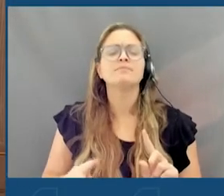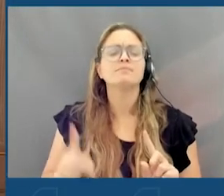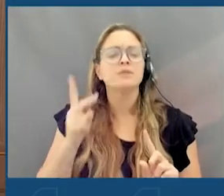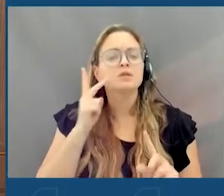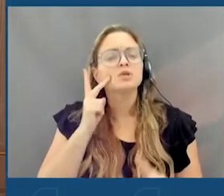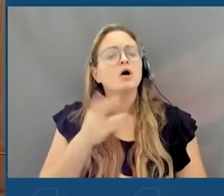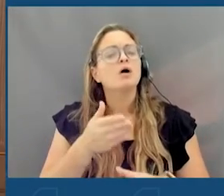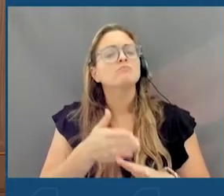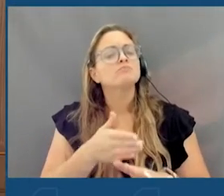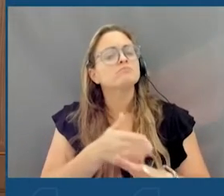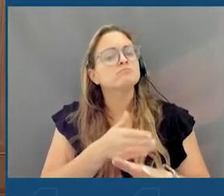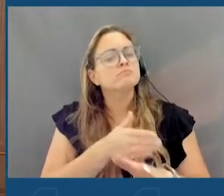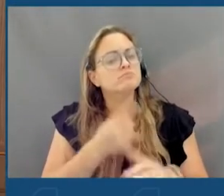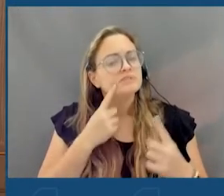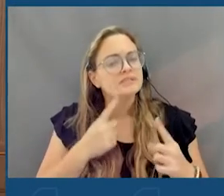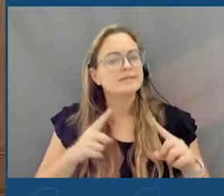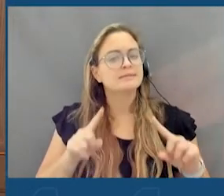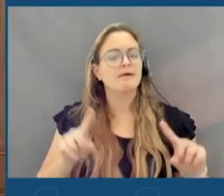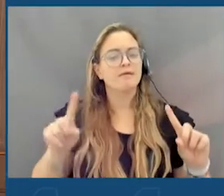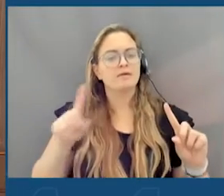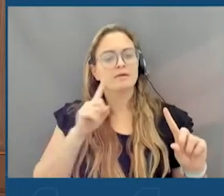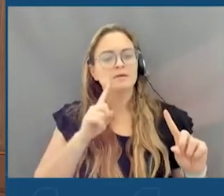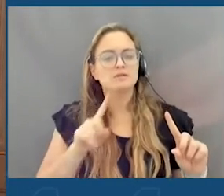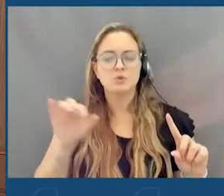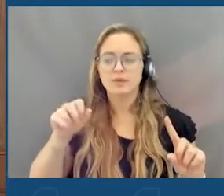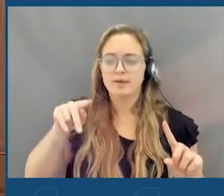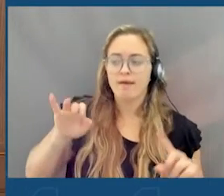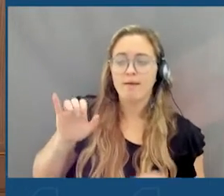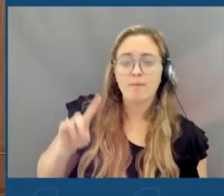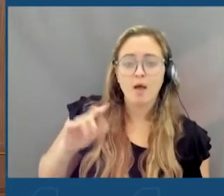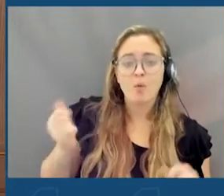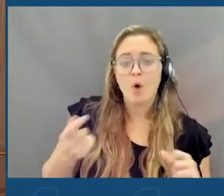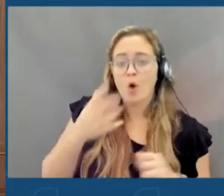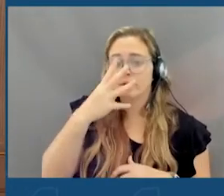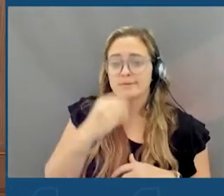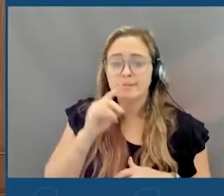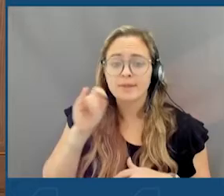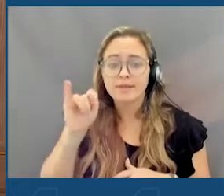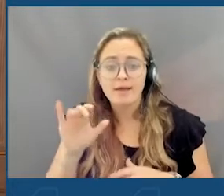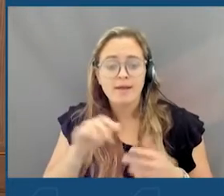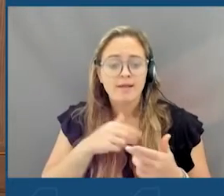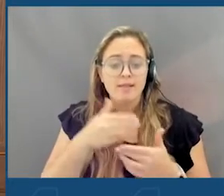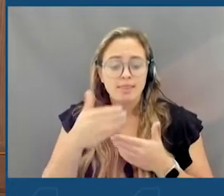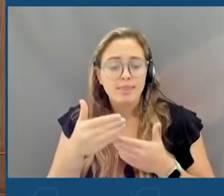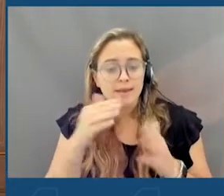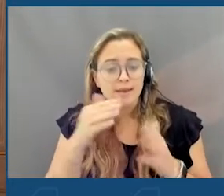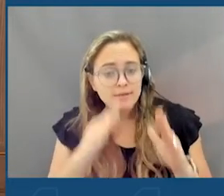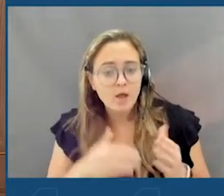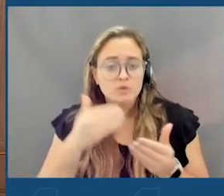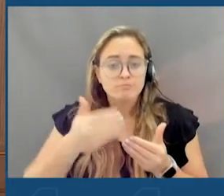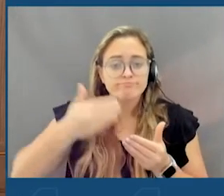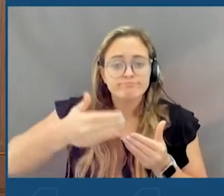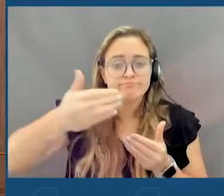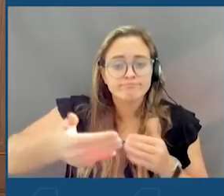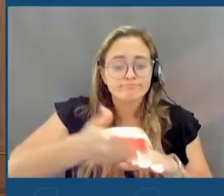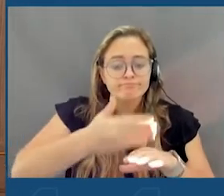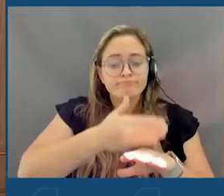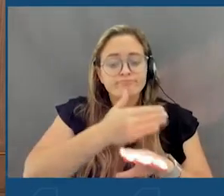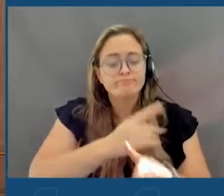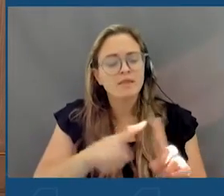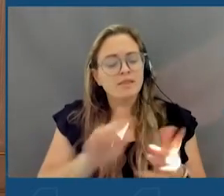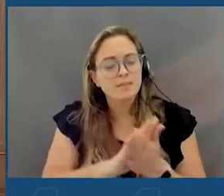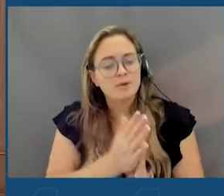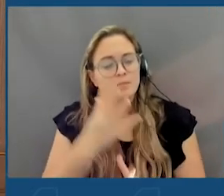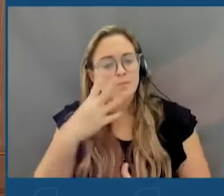of success through the little Cape Cod, where all of us slept in an attic, and the next house, and the next house. And that becomes part of